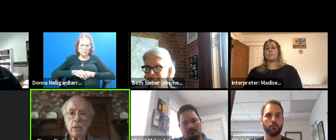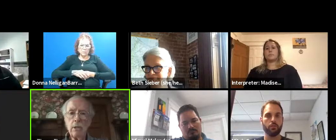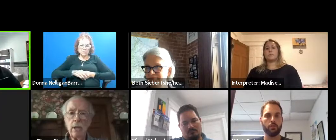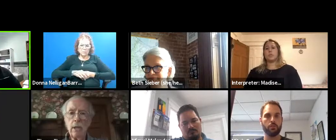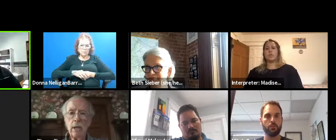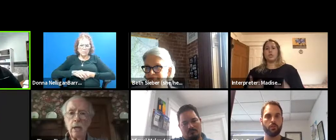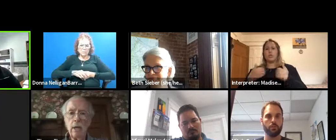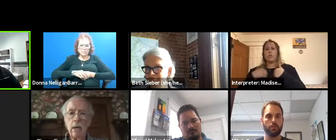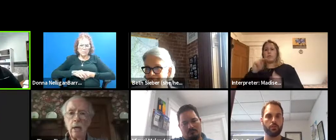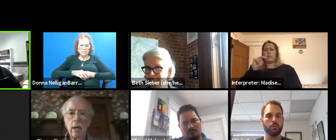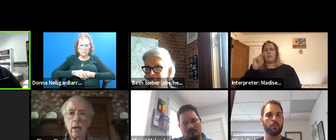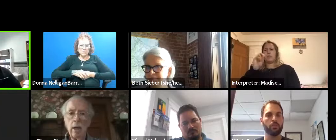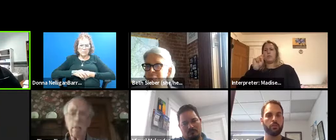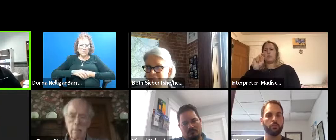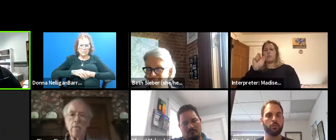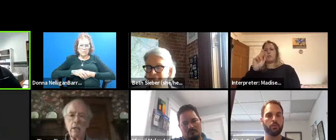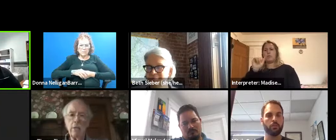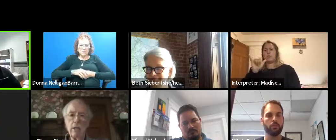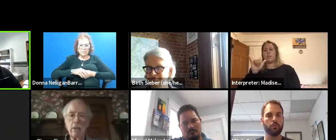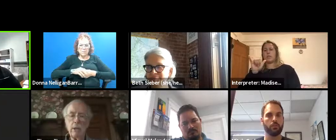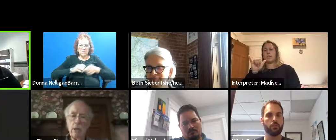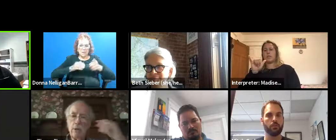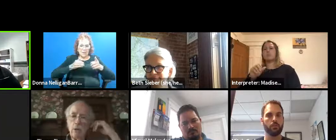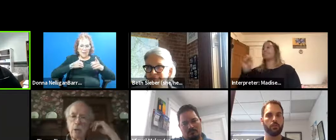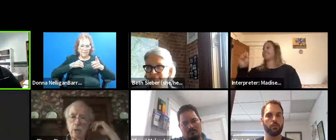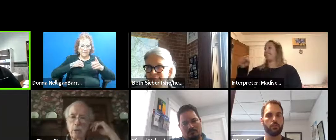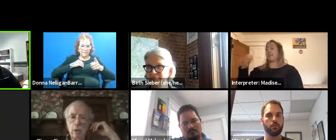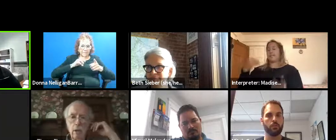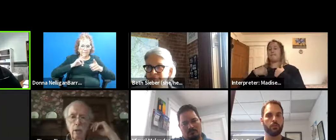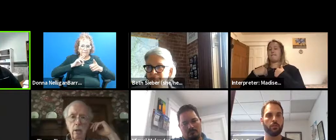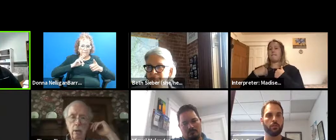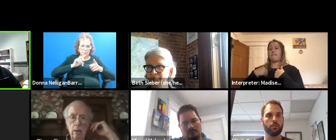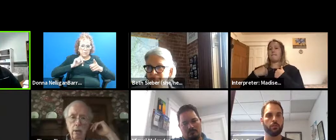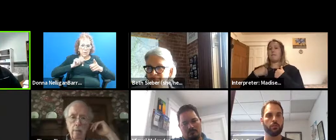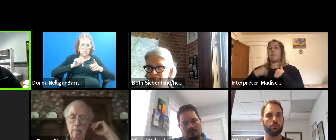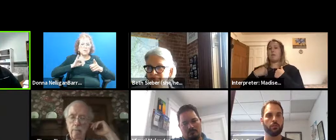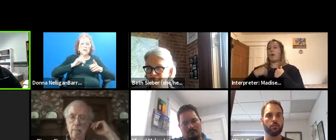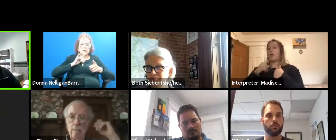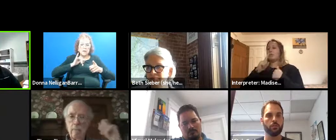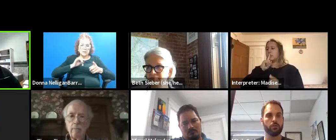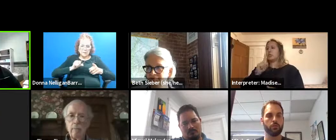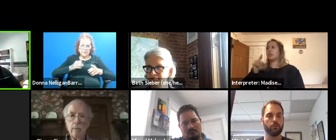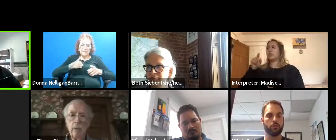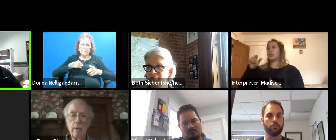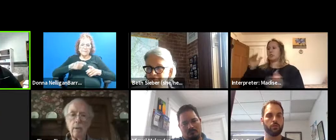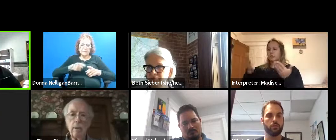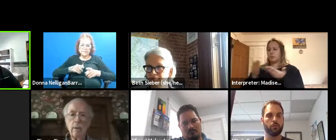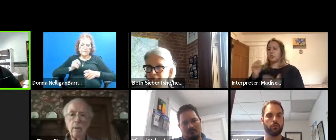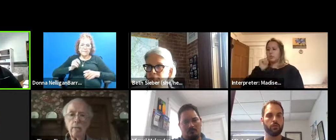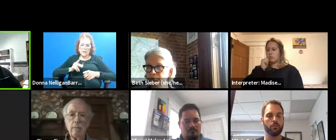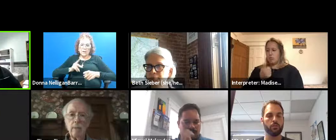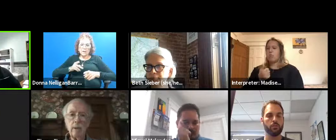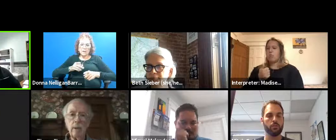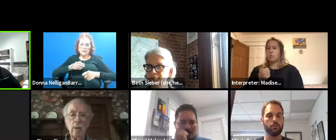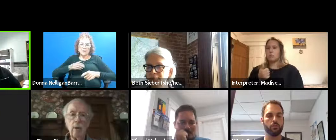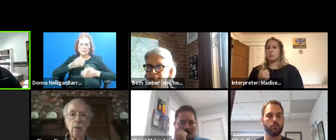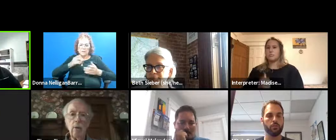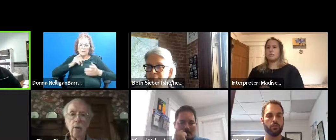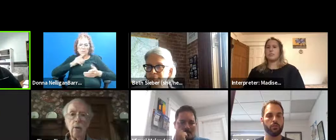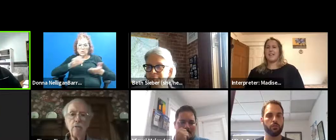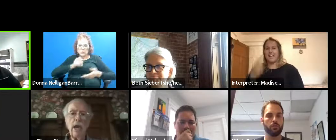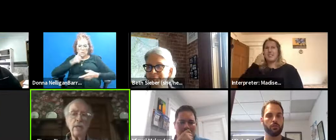office? There is, yes. Okay, perfect. Okay, so I will double check to make sure she will be here all day tomorrow. I believe she will